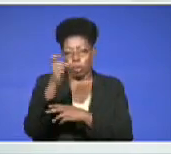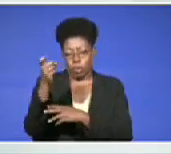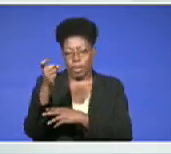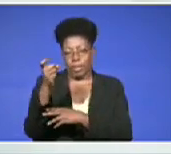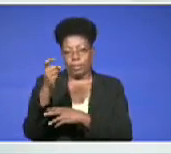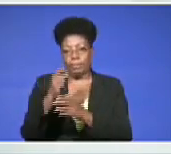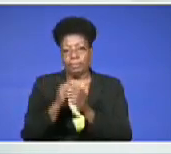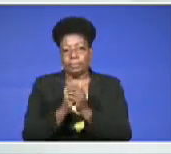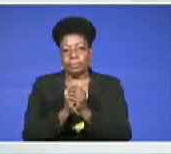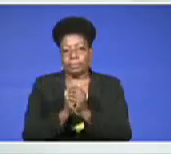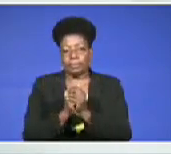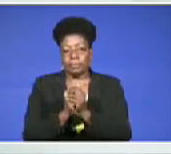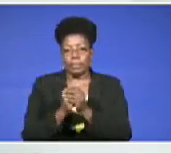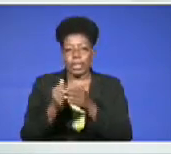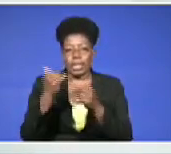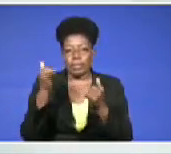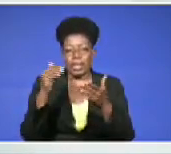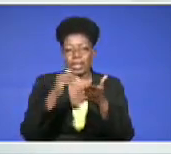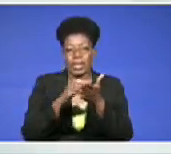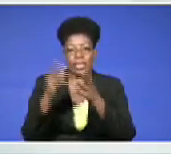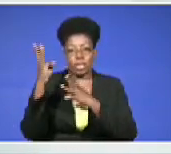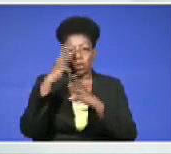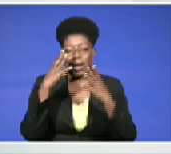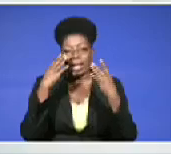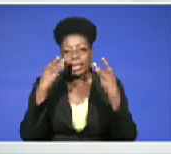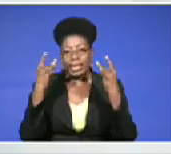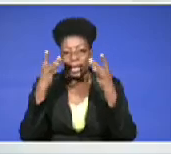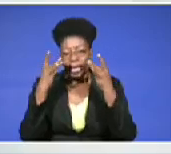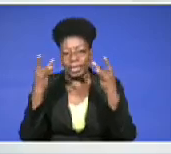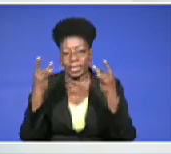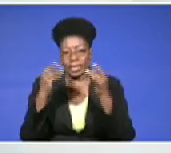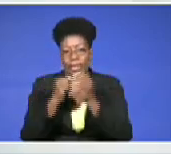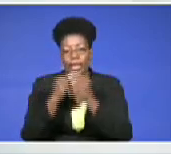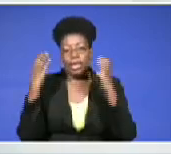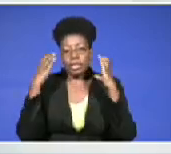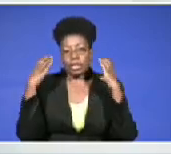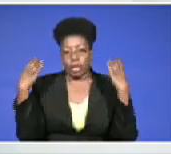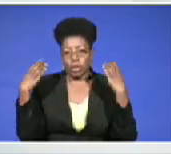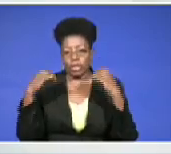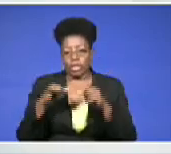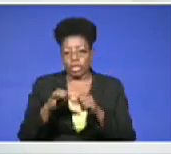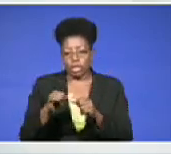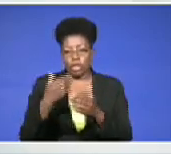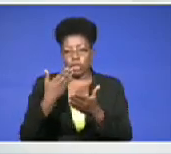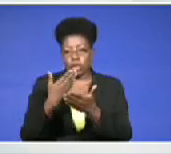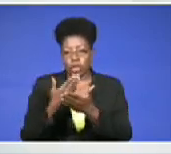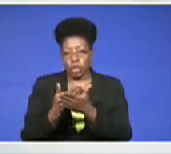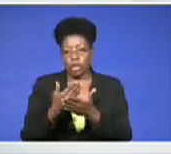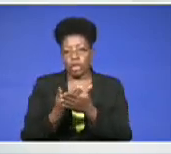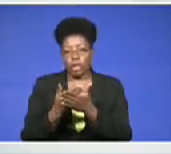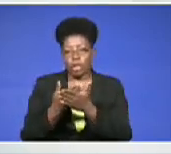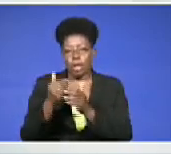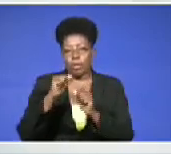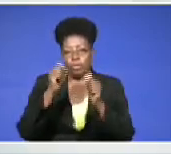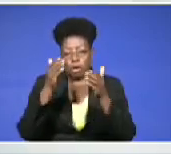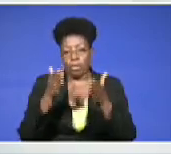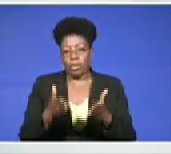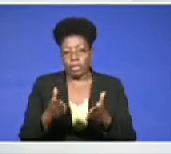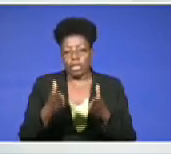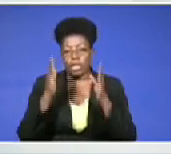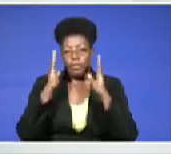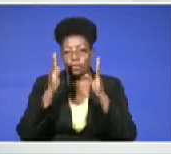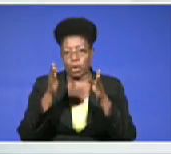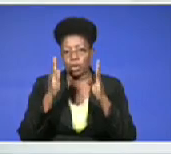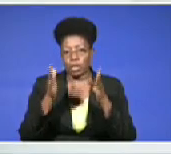and 6-2 against the Wildcats. According to Justin's coach, he is a consistent performer, and to see him rebound, refocus, and